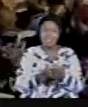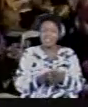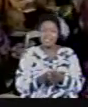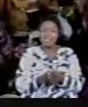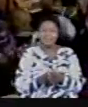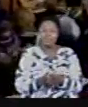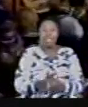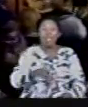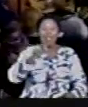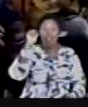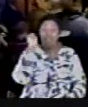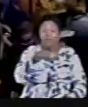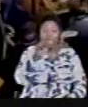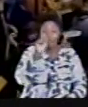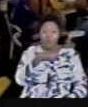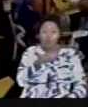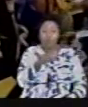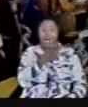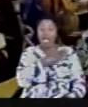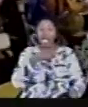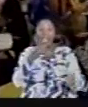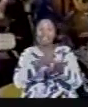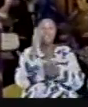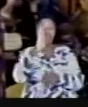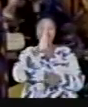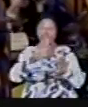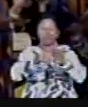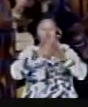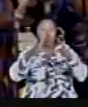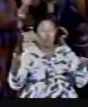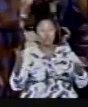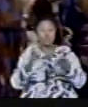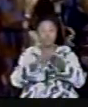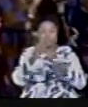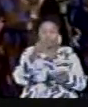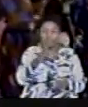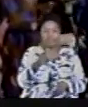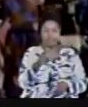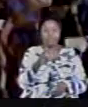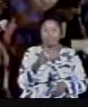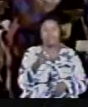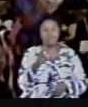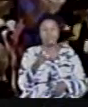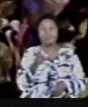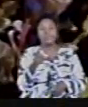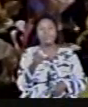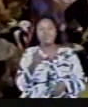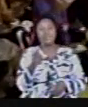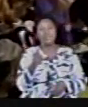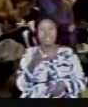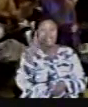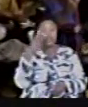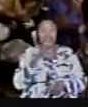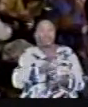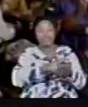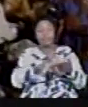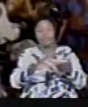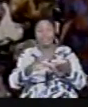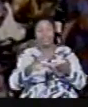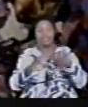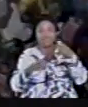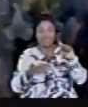Knock, and it shall be opened unto you. Look at verse